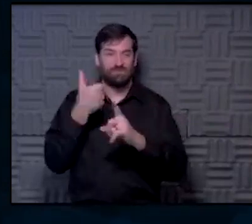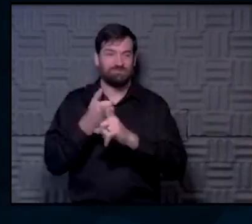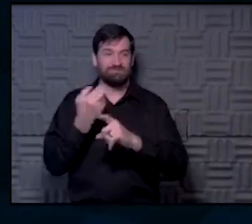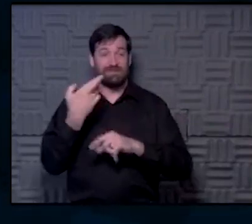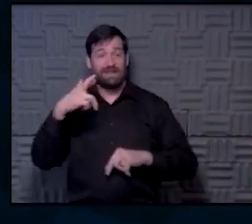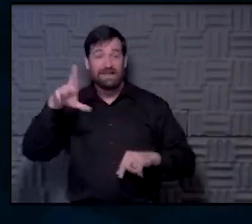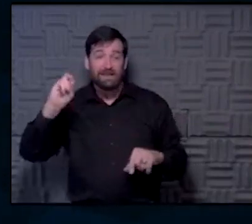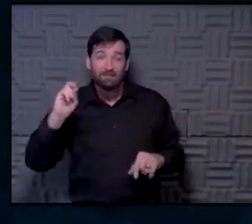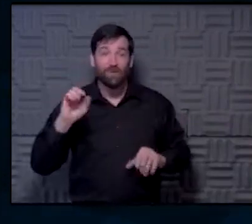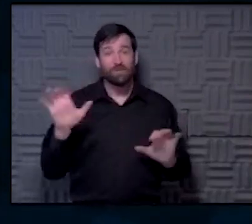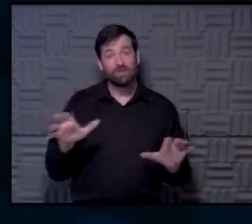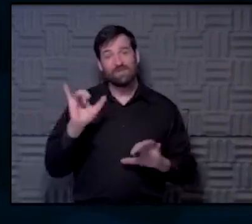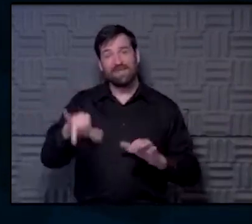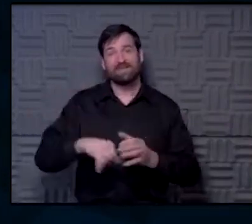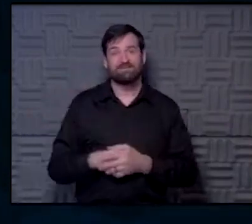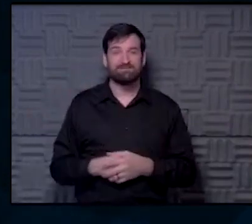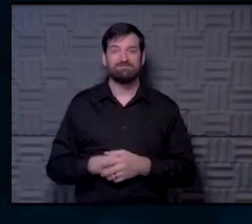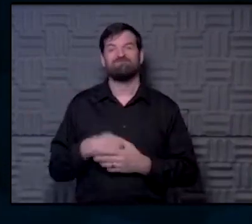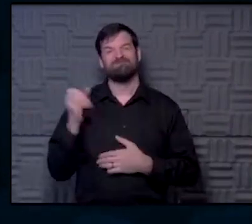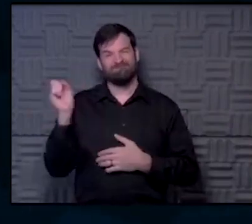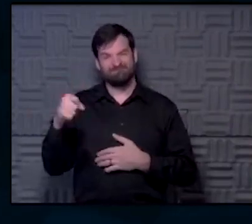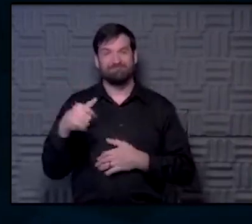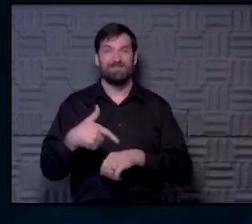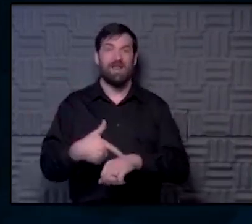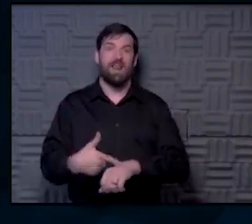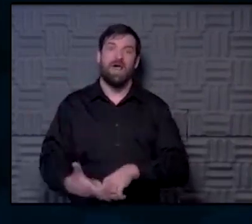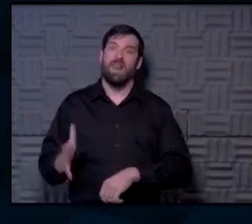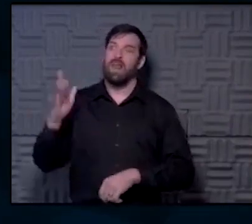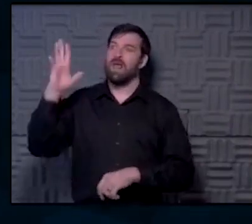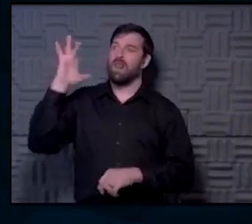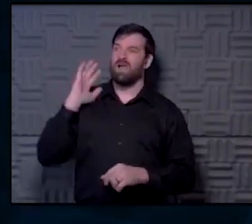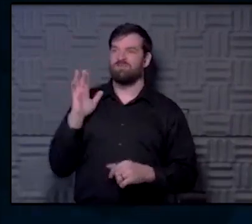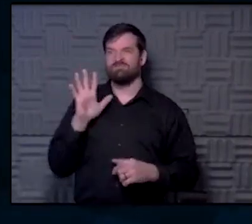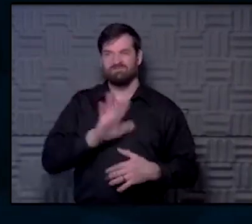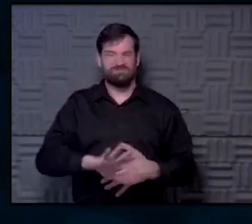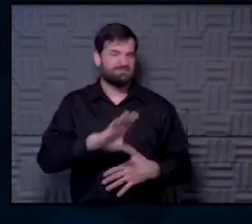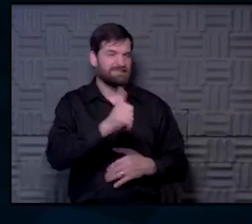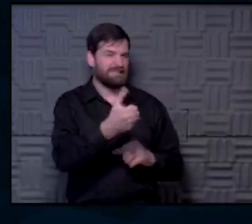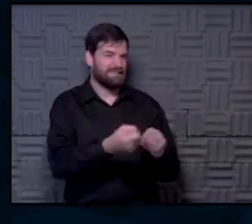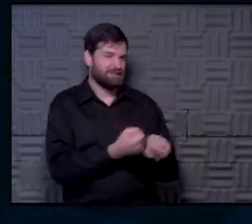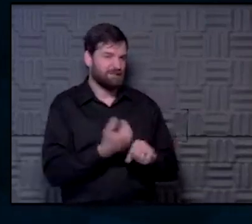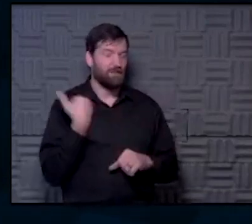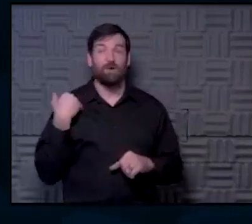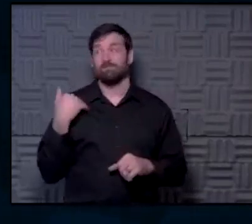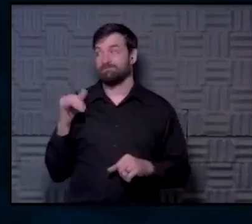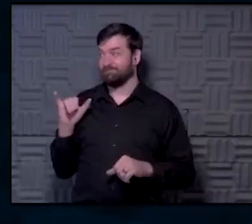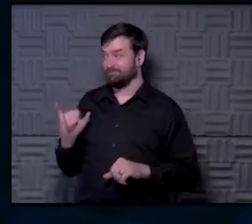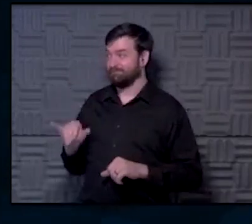and doing that. But yeah, long time ago. Actually, it was only about 10 years ago. So